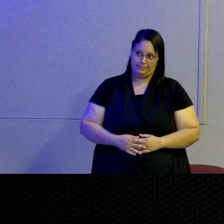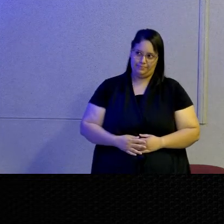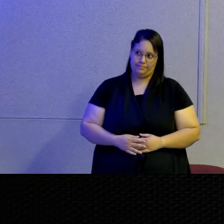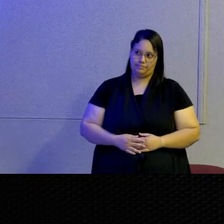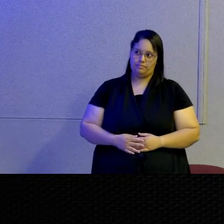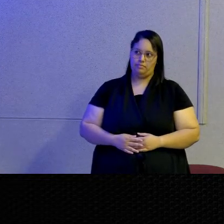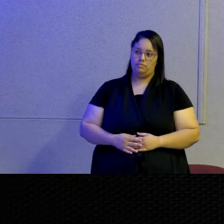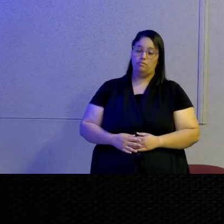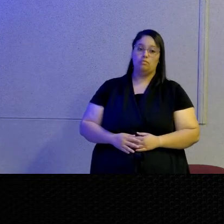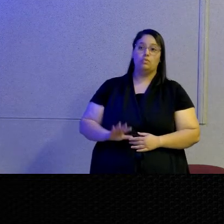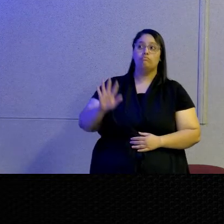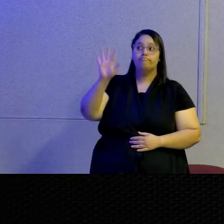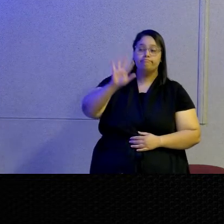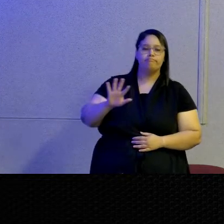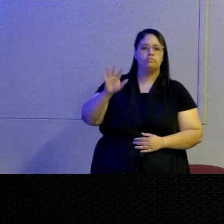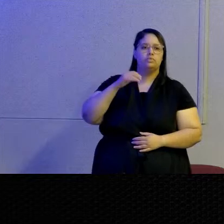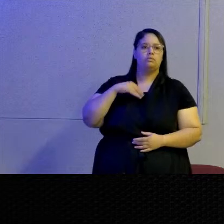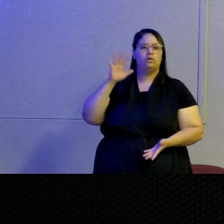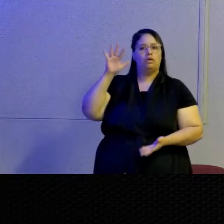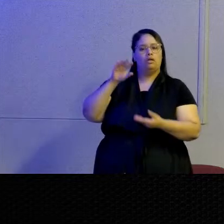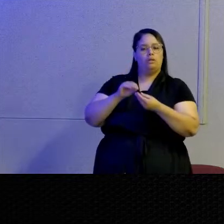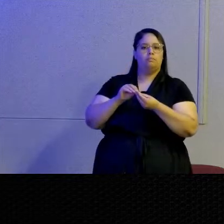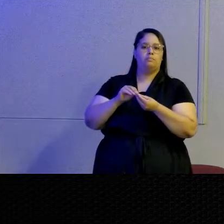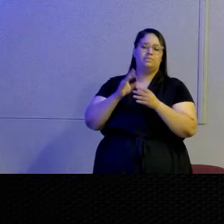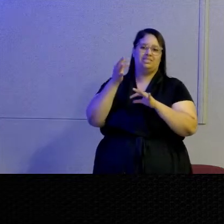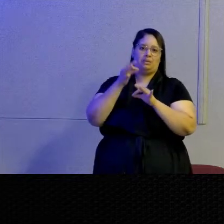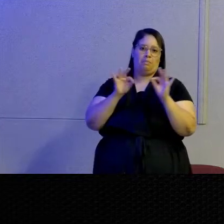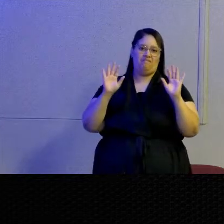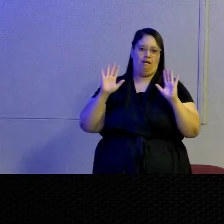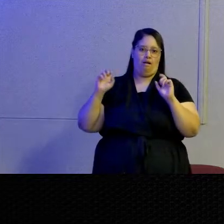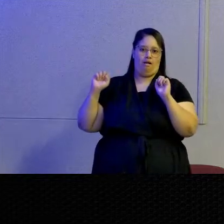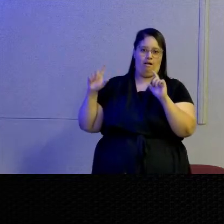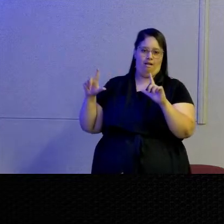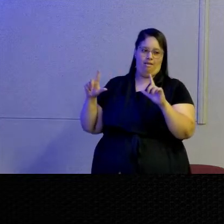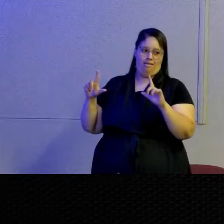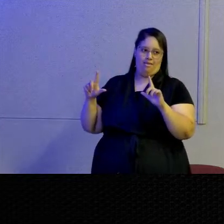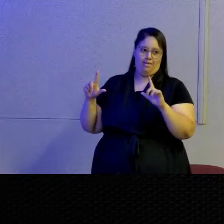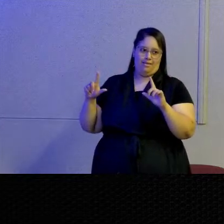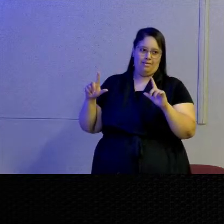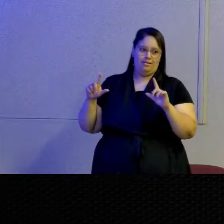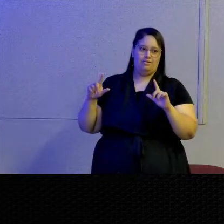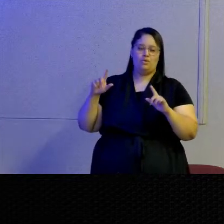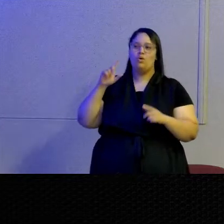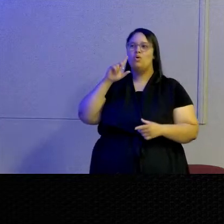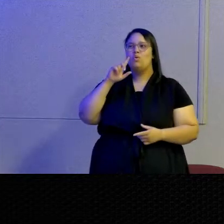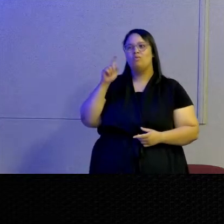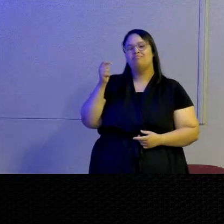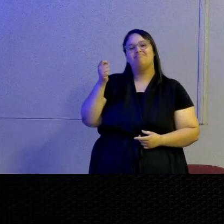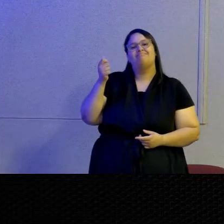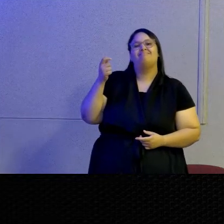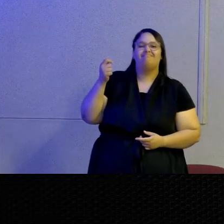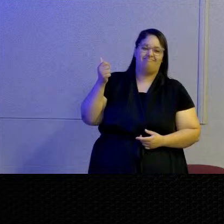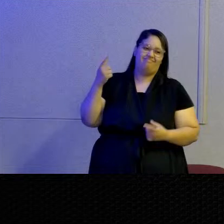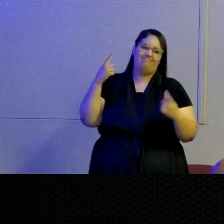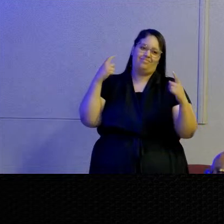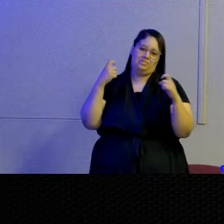So here I've simplified it, so it only looks rather complicated.